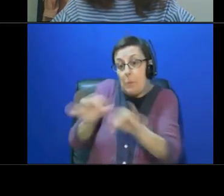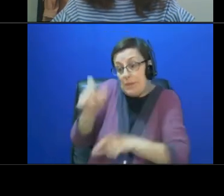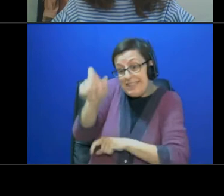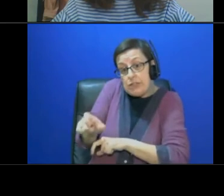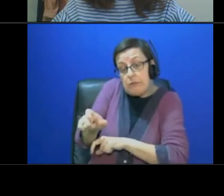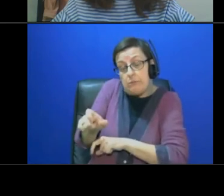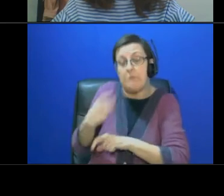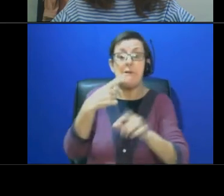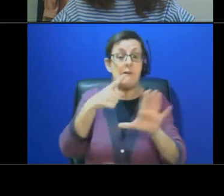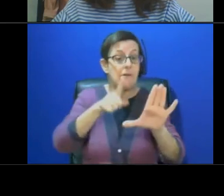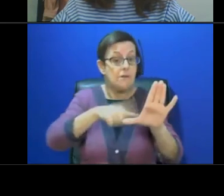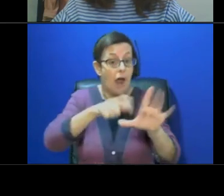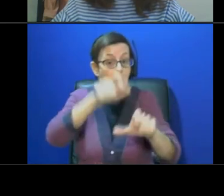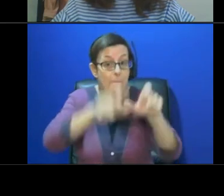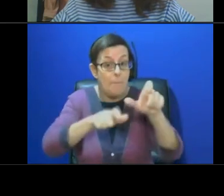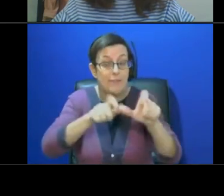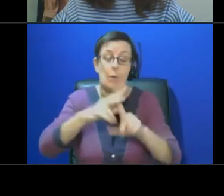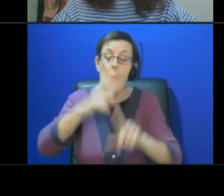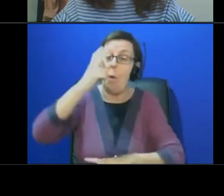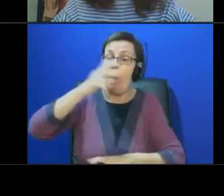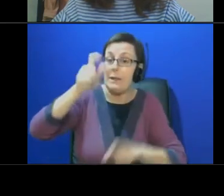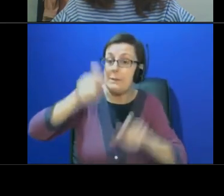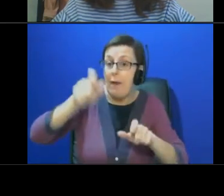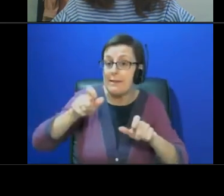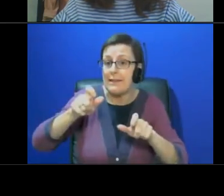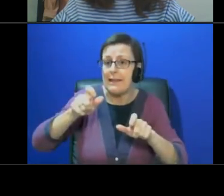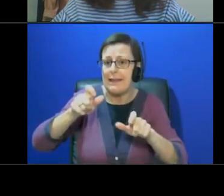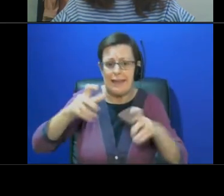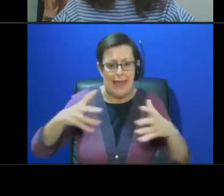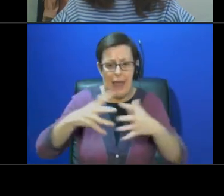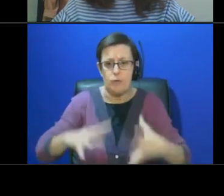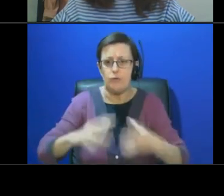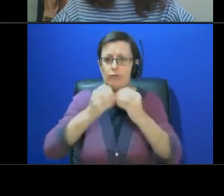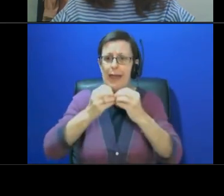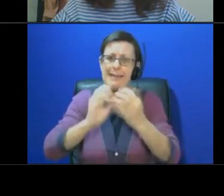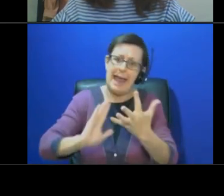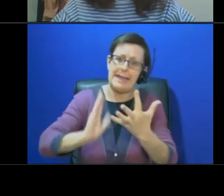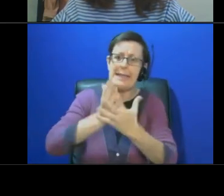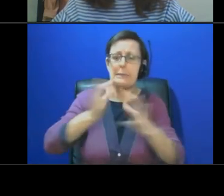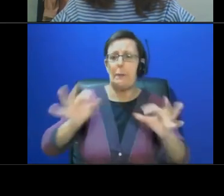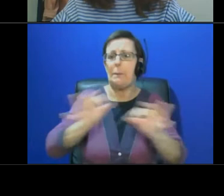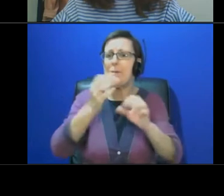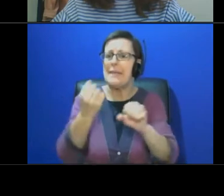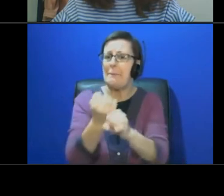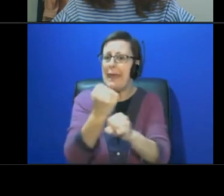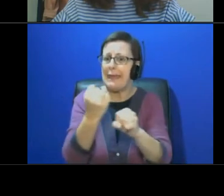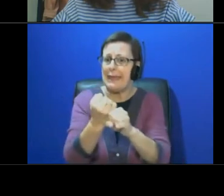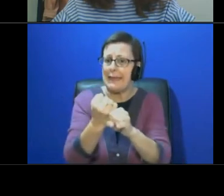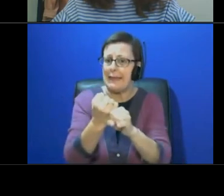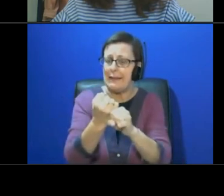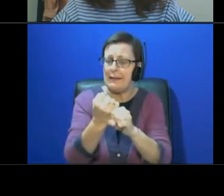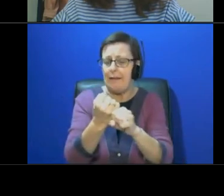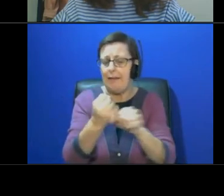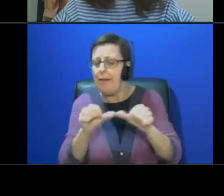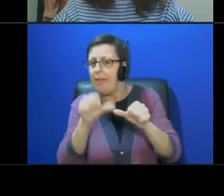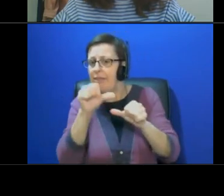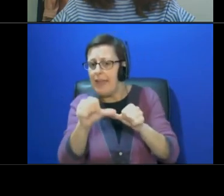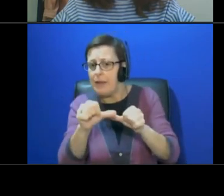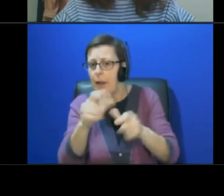older person, in terms of accessible music making? And how does that then lead into the